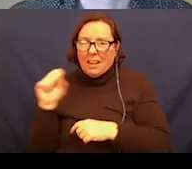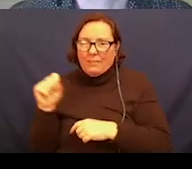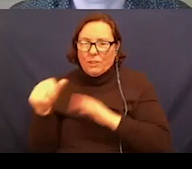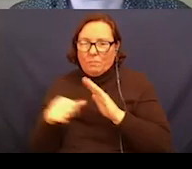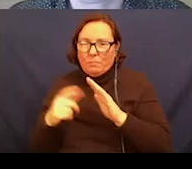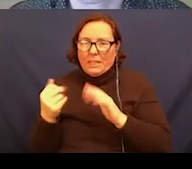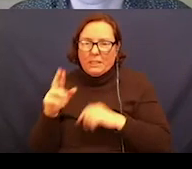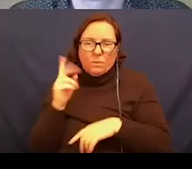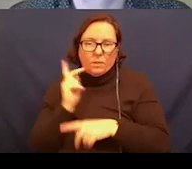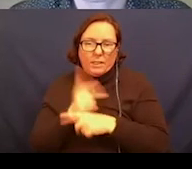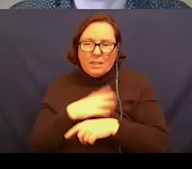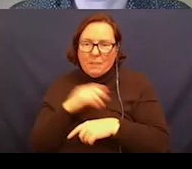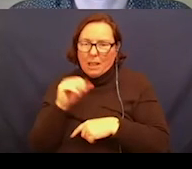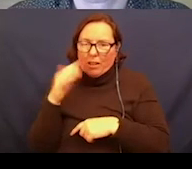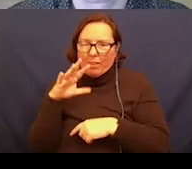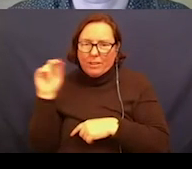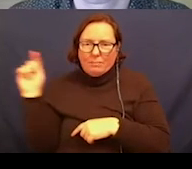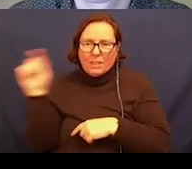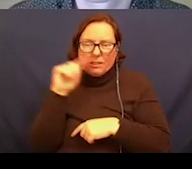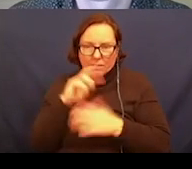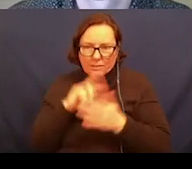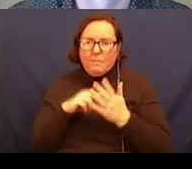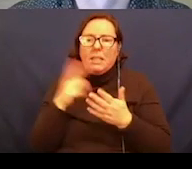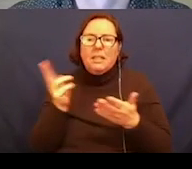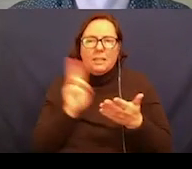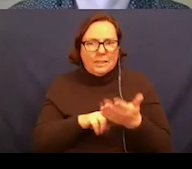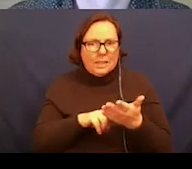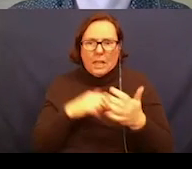then you would sign and return this opt-out reply card,